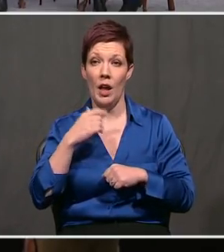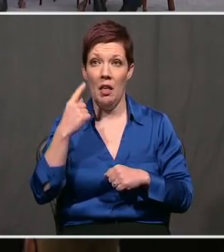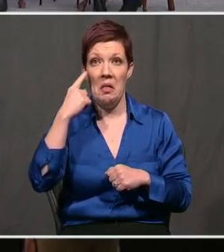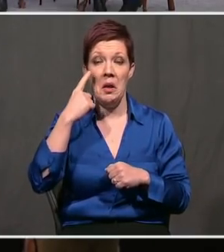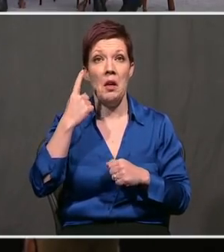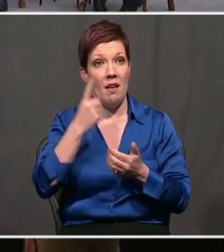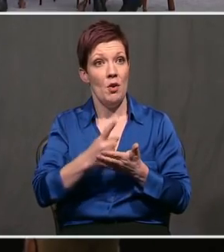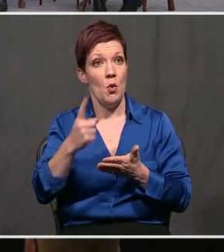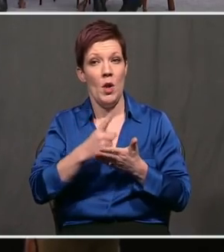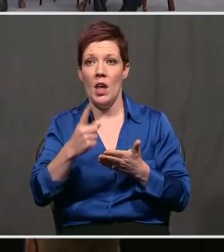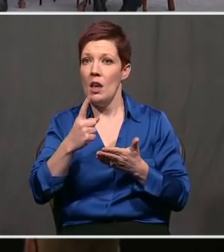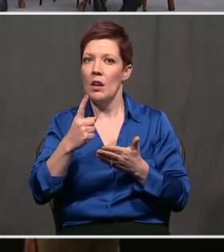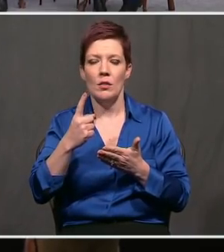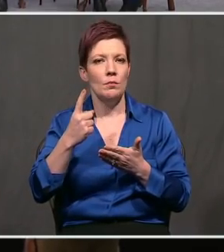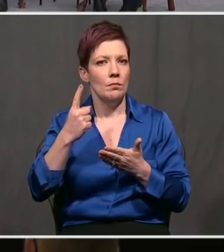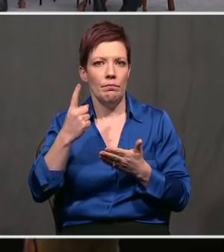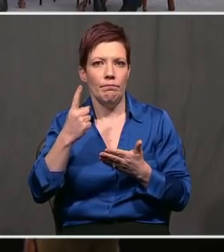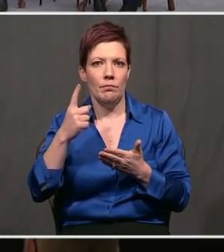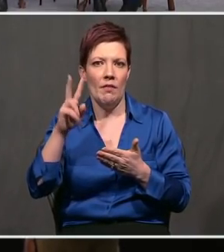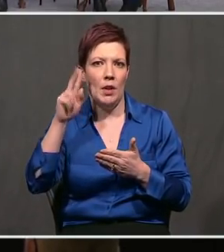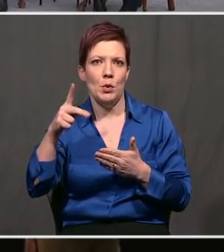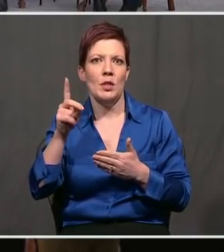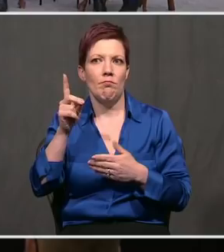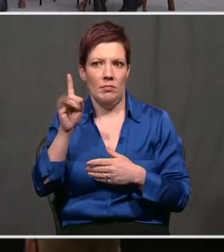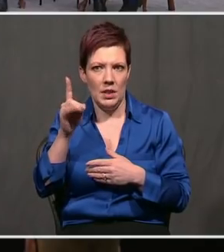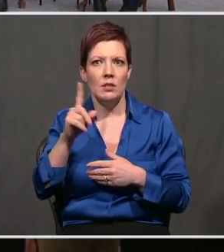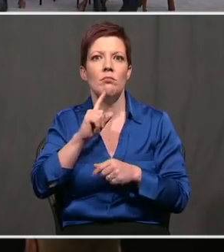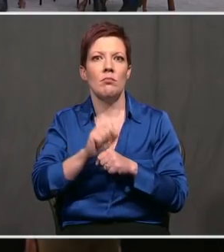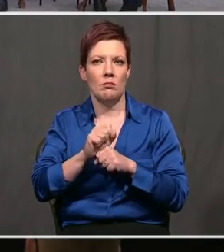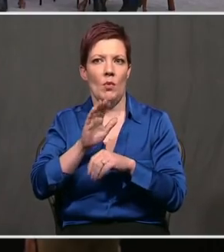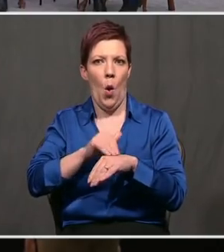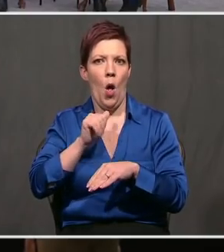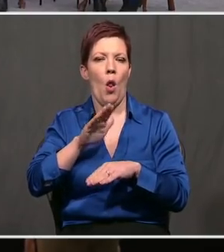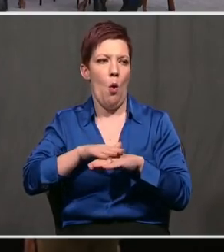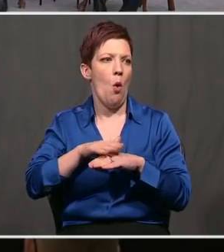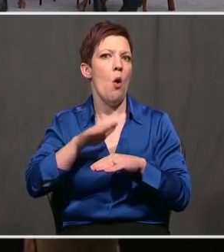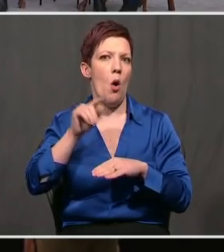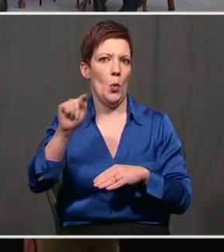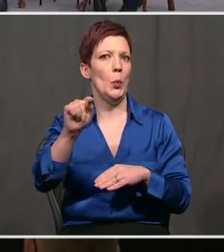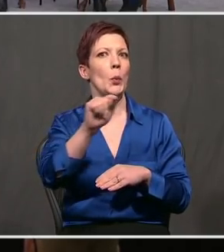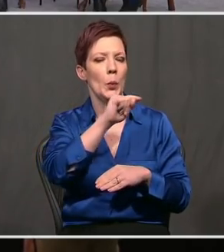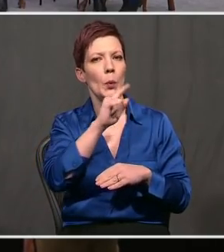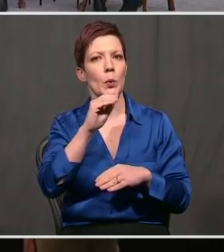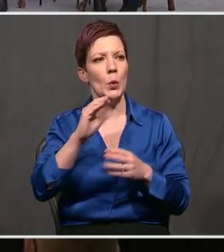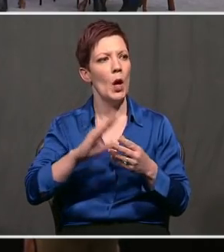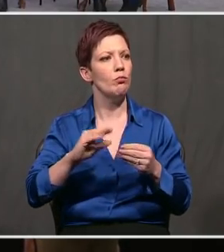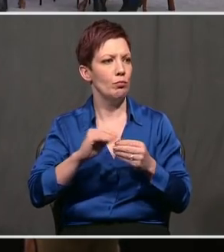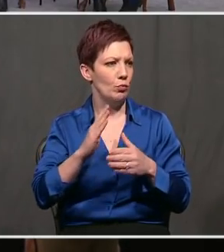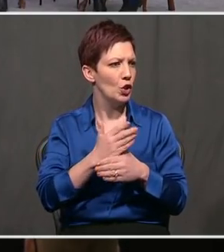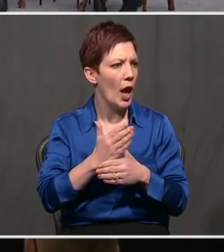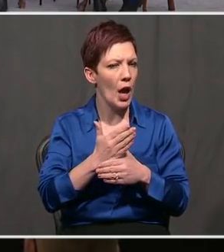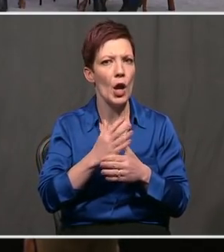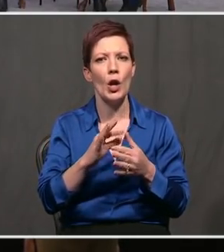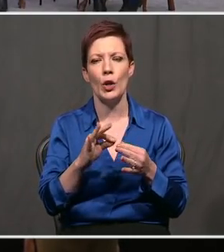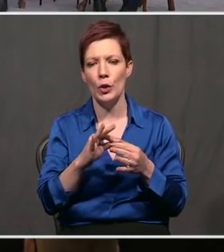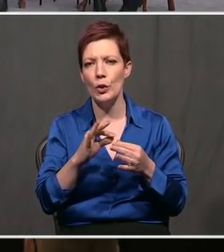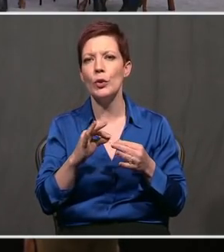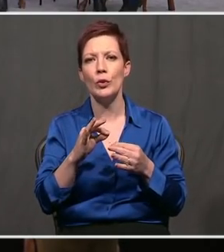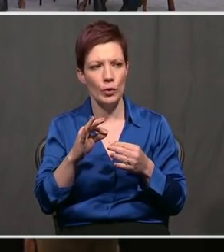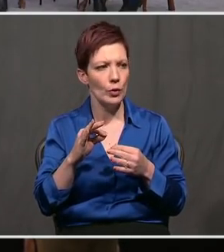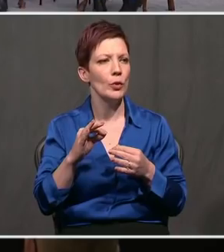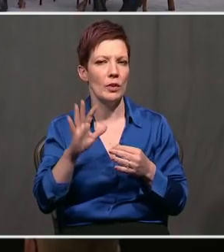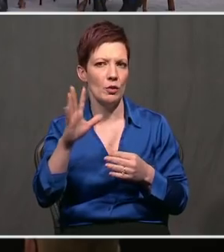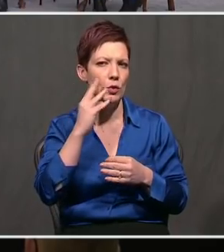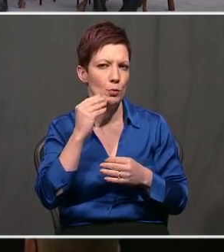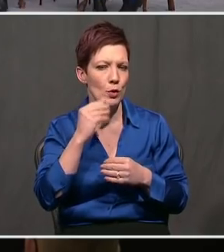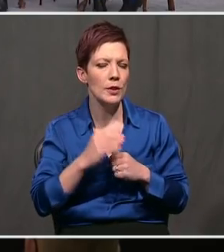called on each of you to share your learnings, your understanding, and your expertise with your fellow governors. And there's a reason for that. As we talk, as Paul said, about